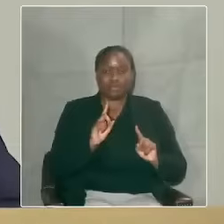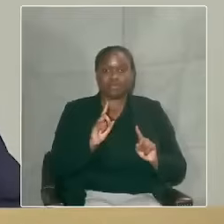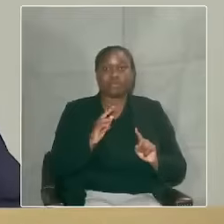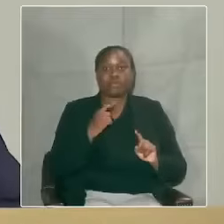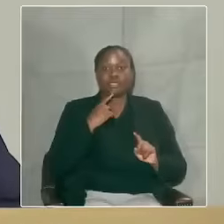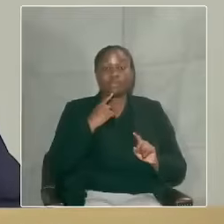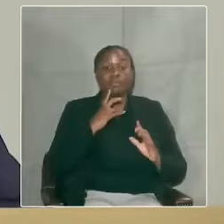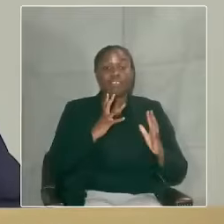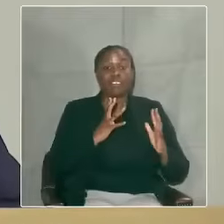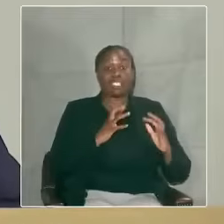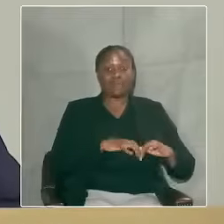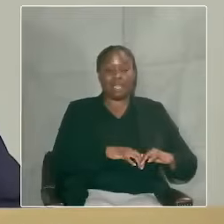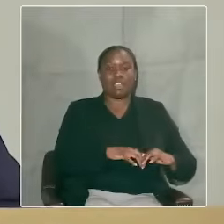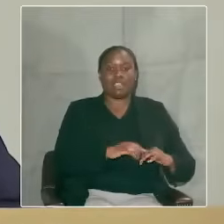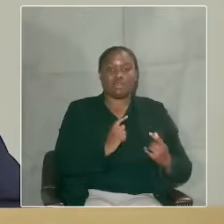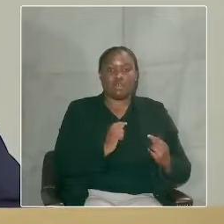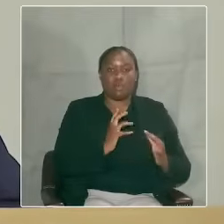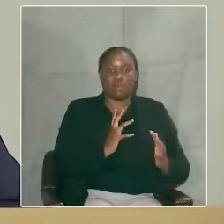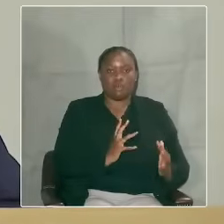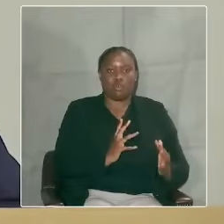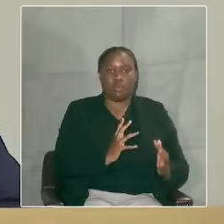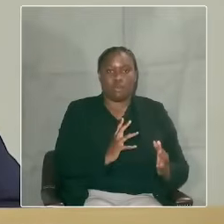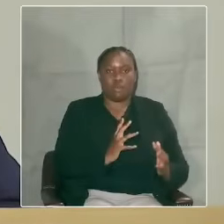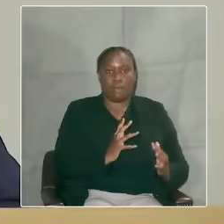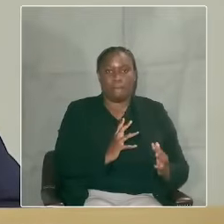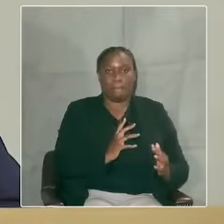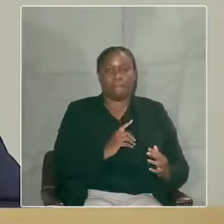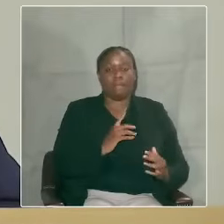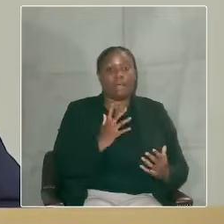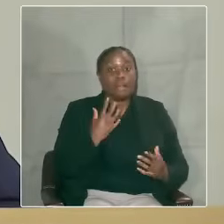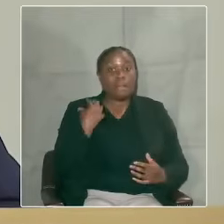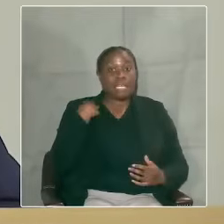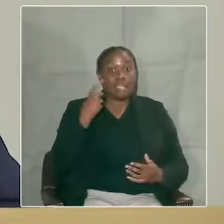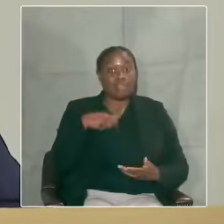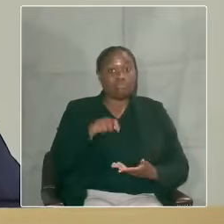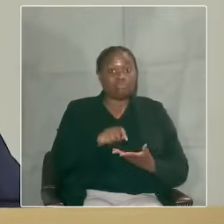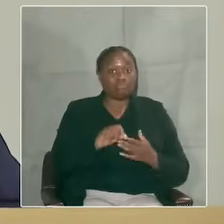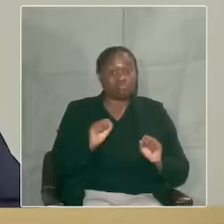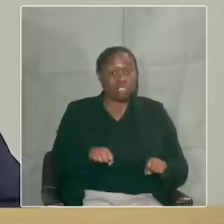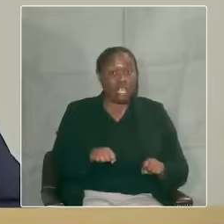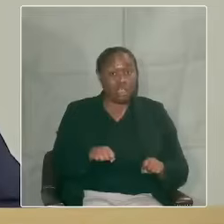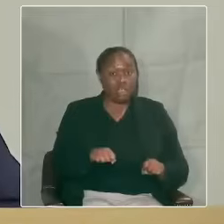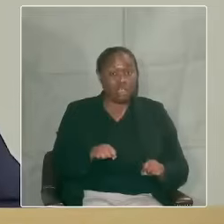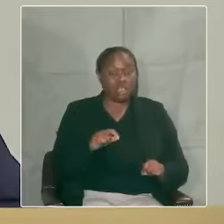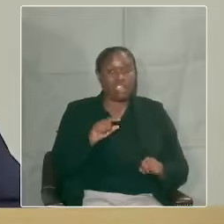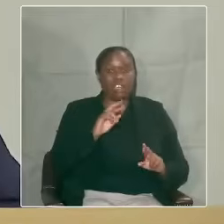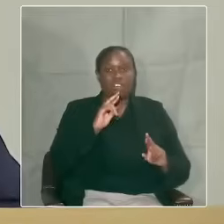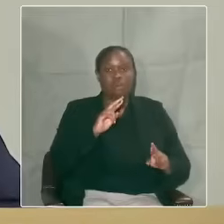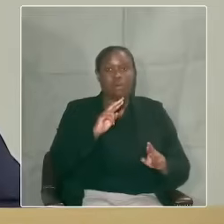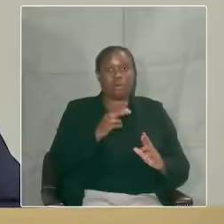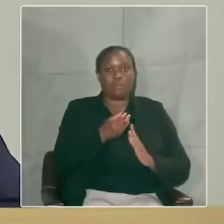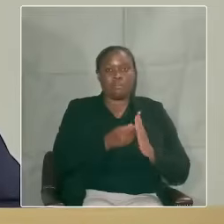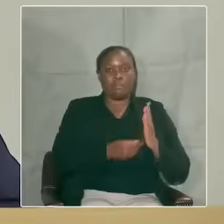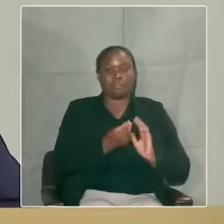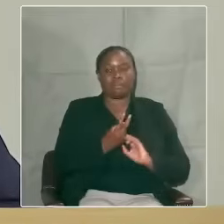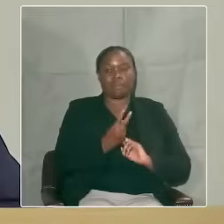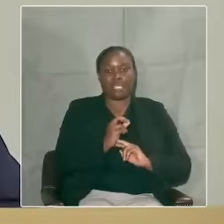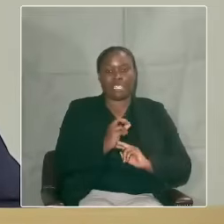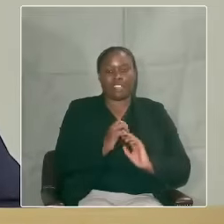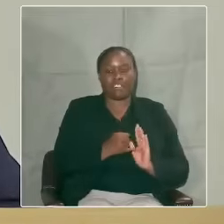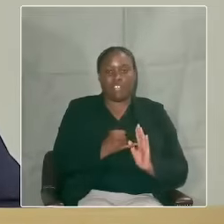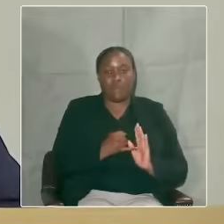way. And can minister sign that off? The report of the 20th of